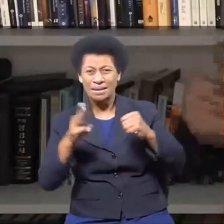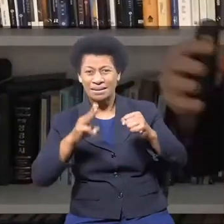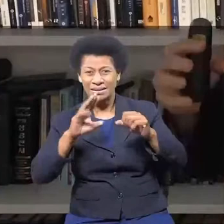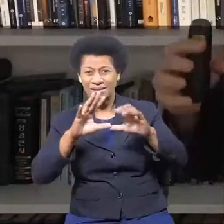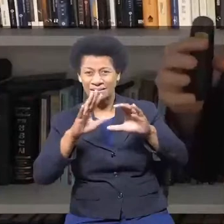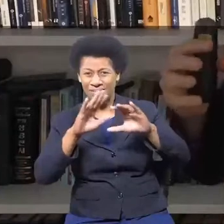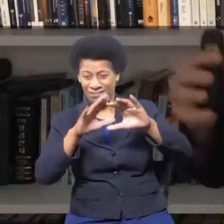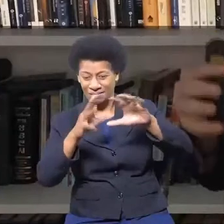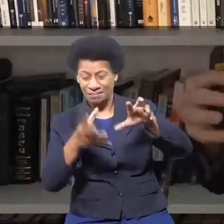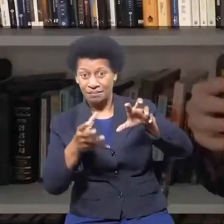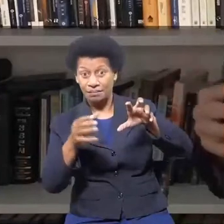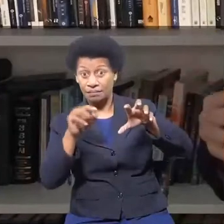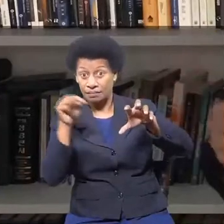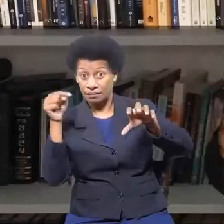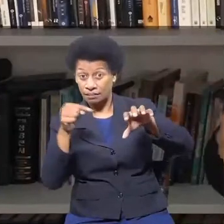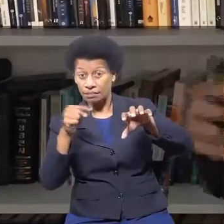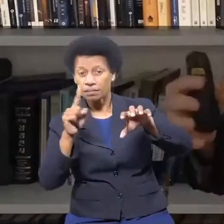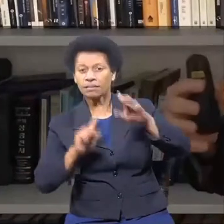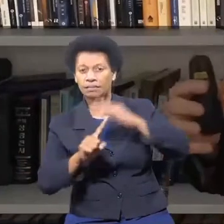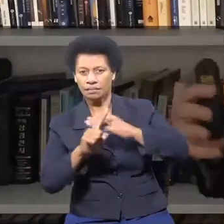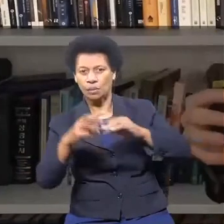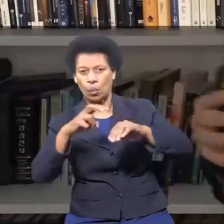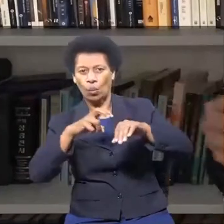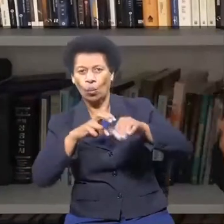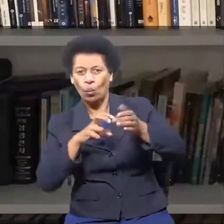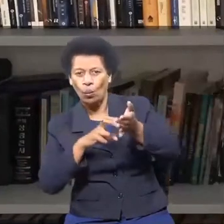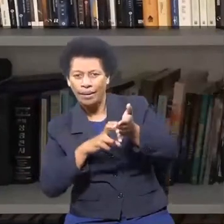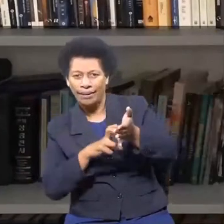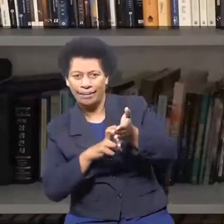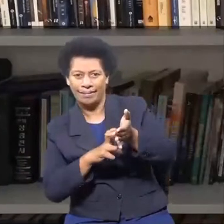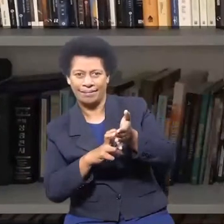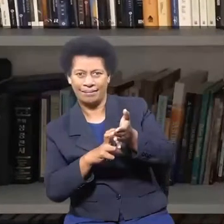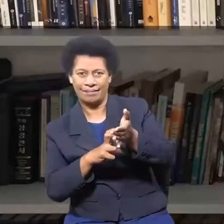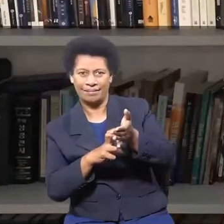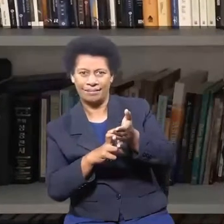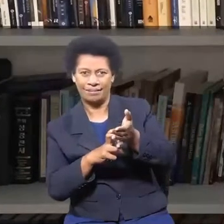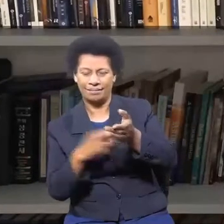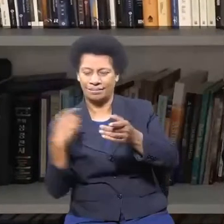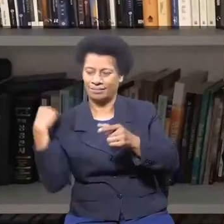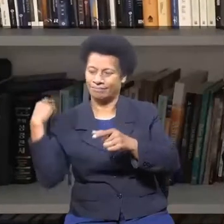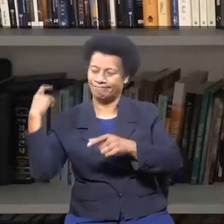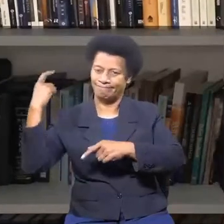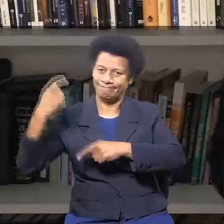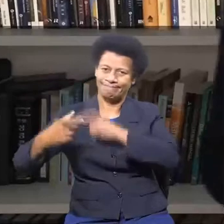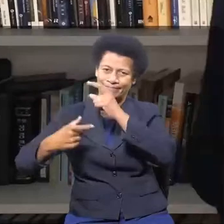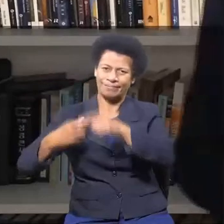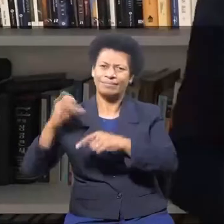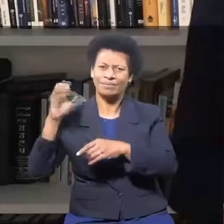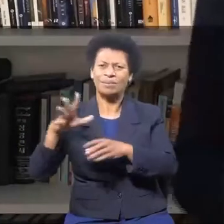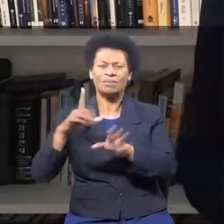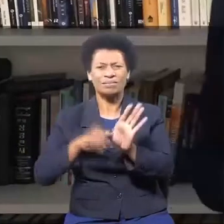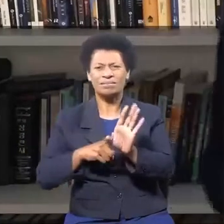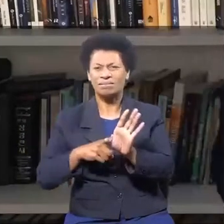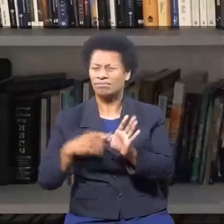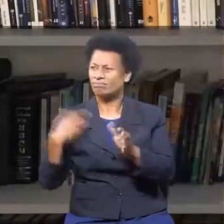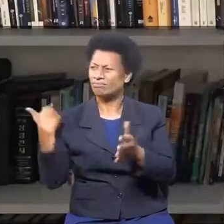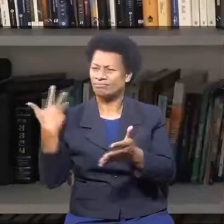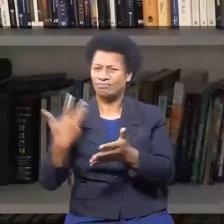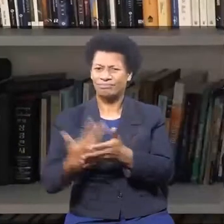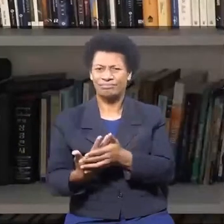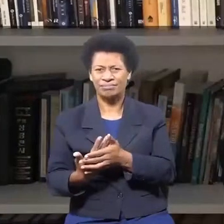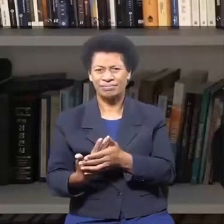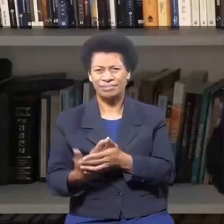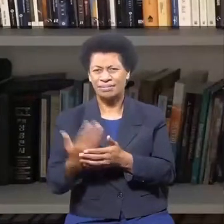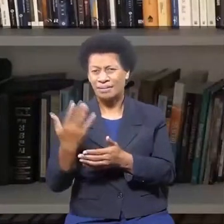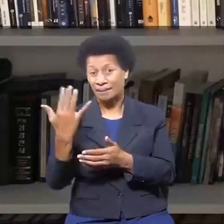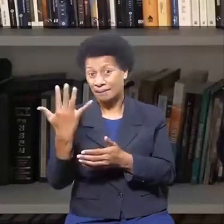is actually decreasing in time. It's becoming weaker every century. So scientists have discovered that every